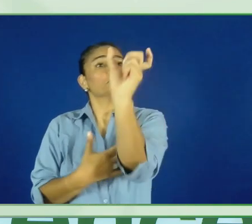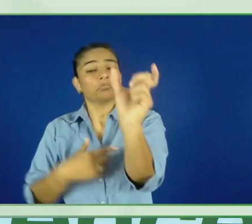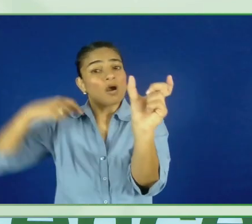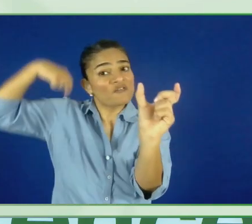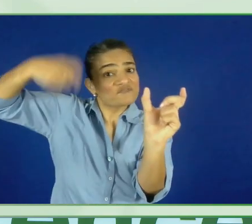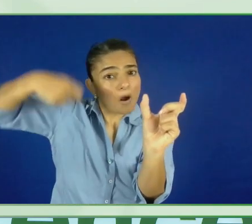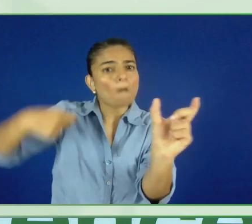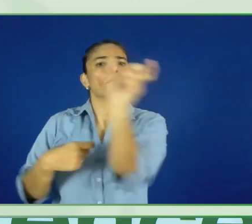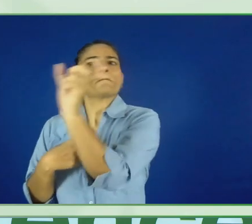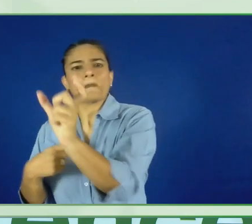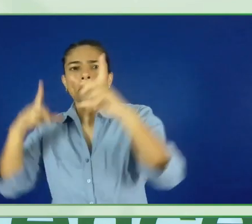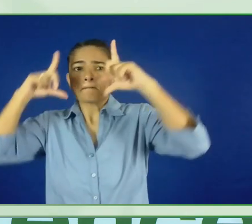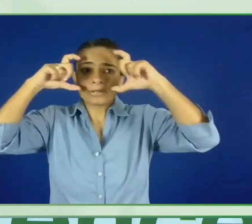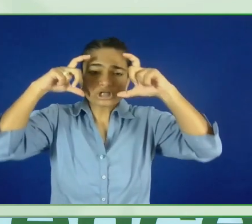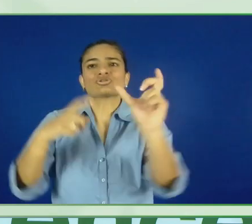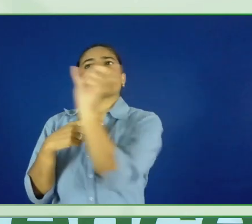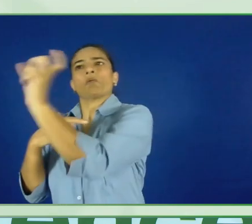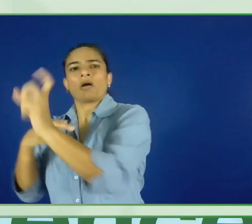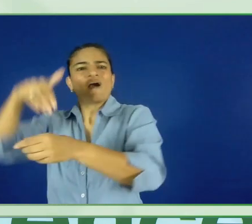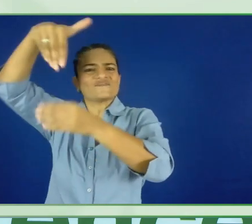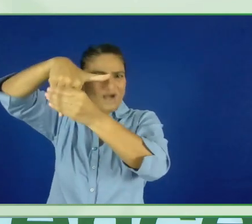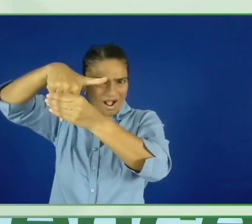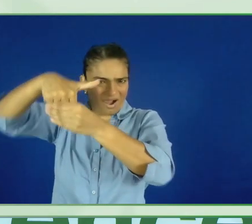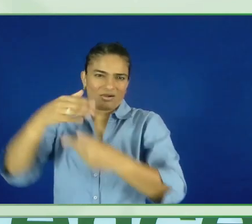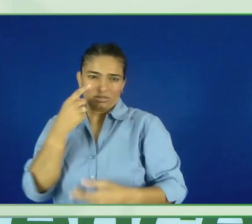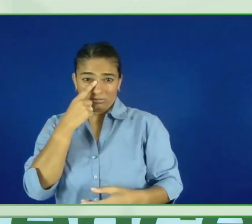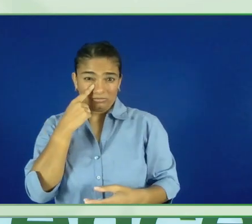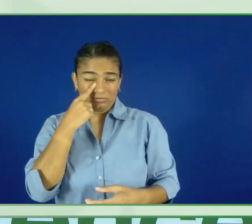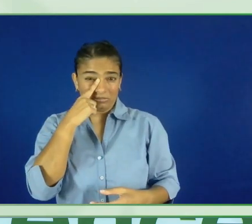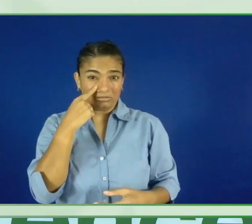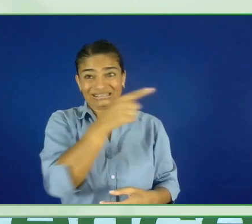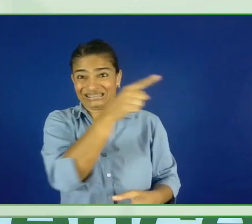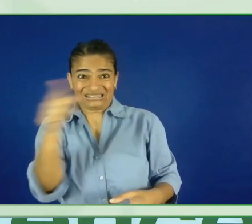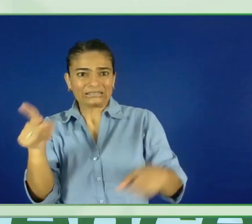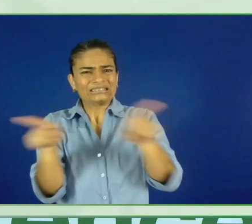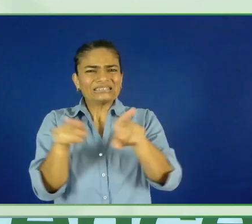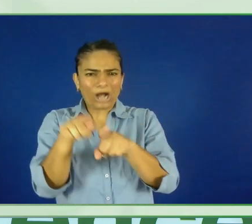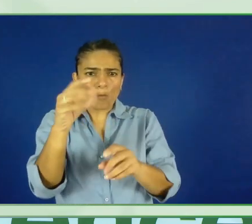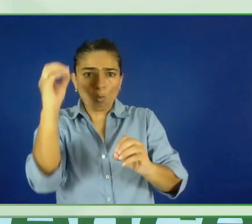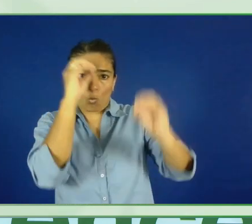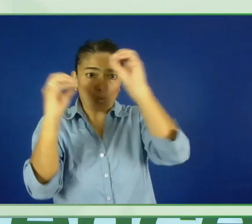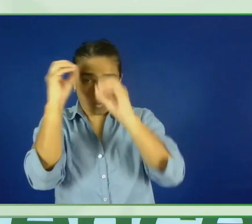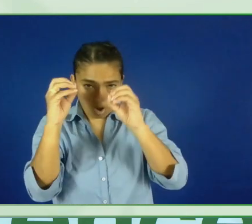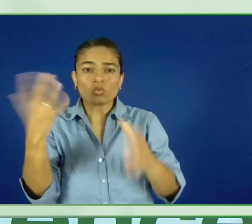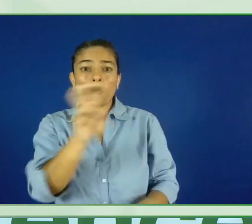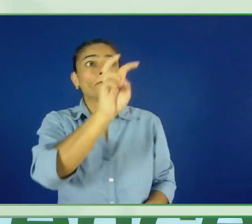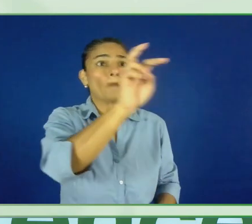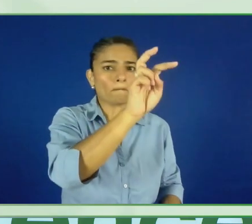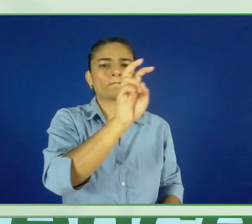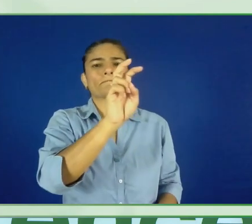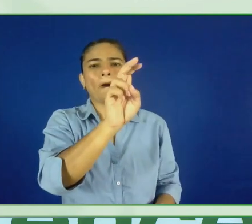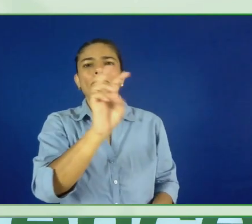these results as you get on Google, and you can click on this and you're immediately at this source. This source, and this is what we find